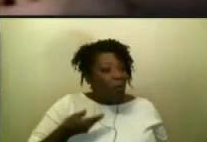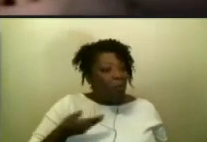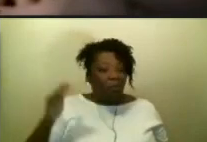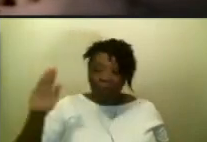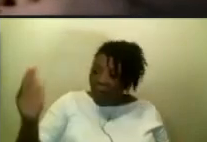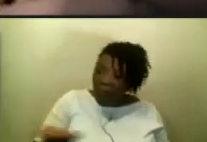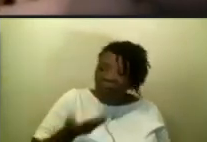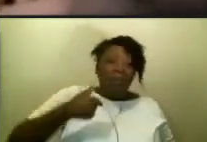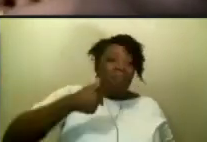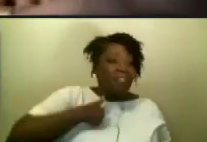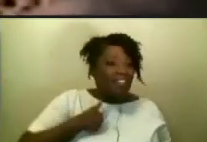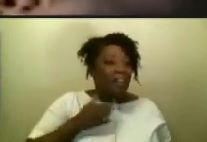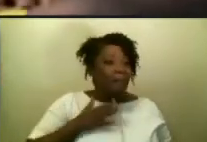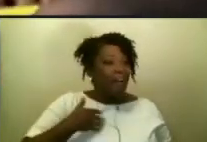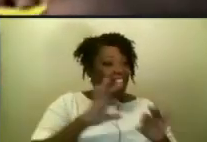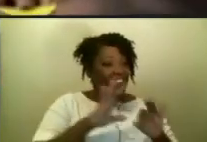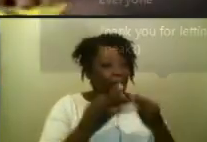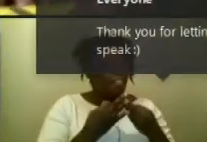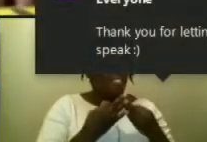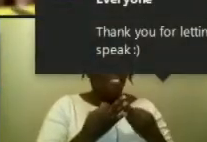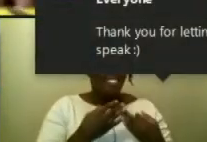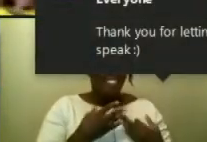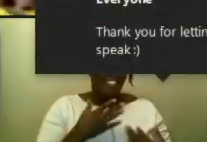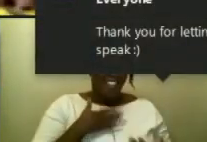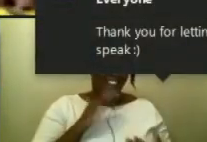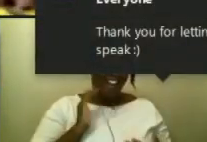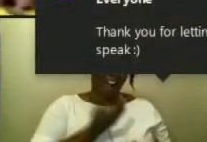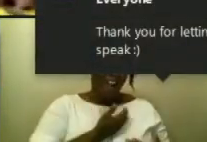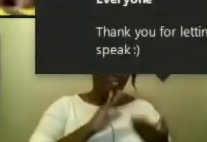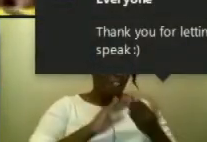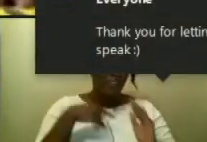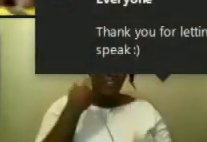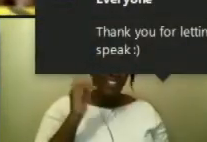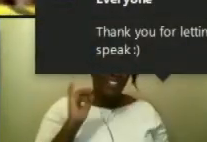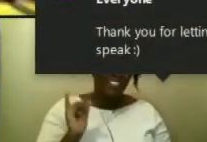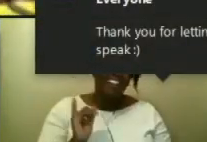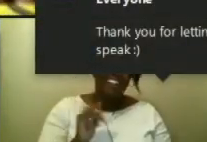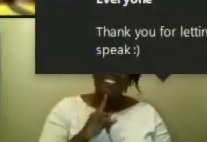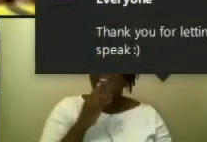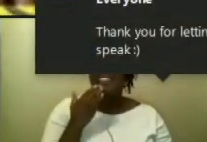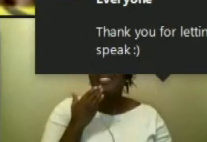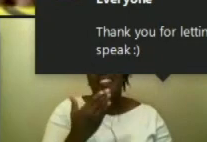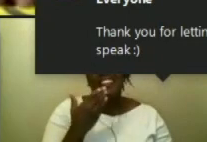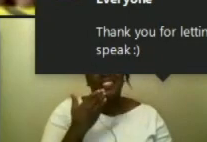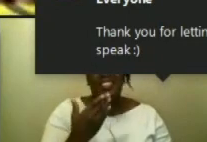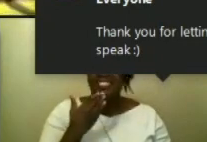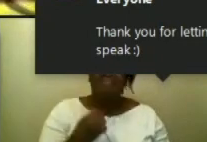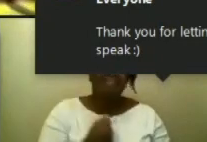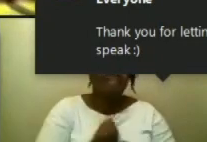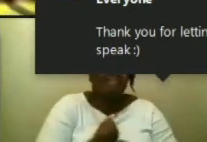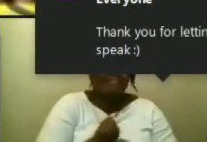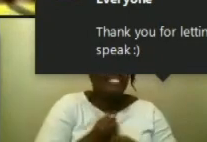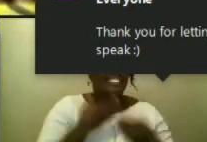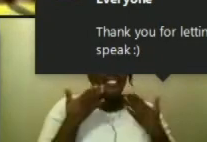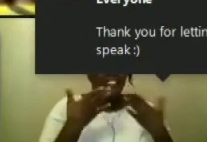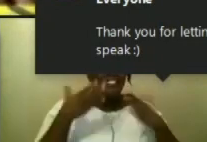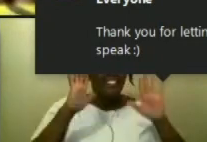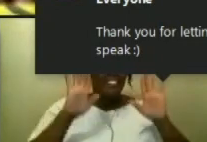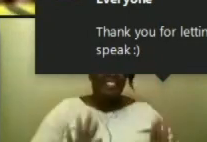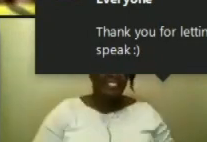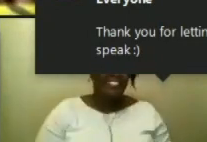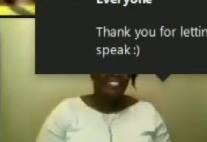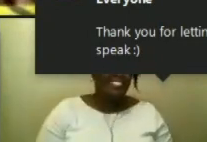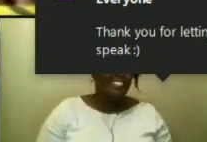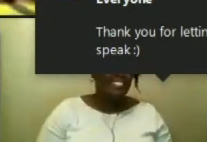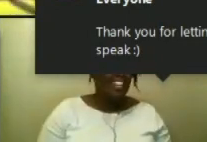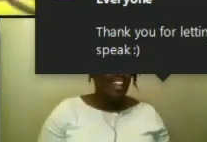this community. This is what it looks like. So I want to thank everyone in these times of helping. During this